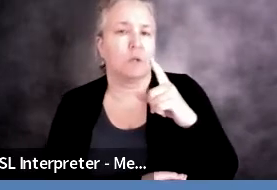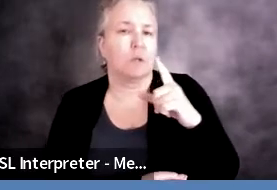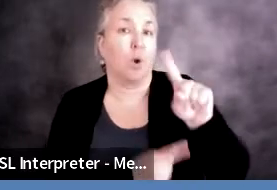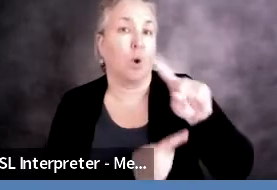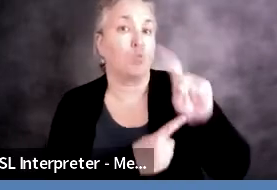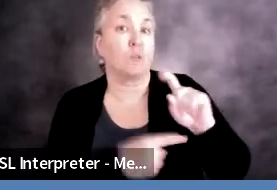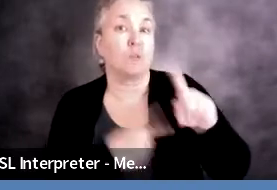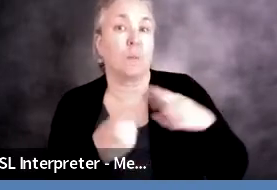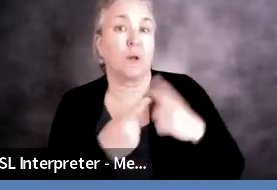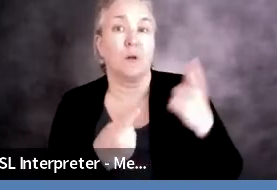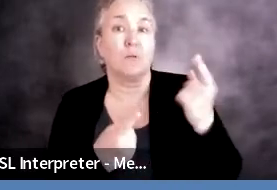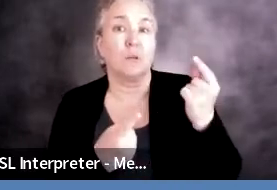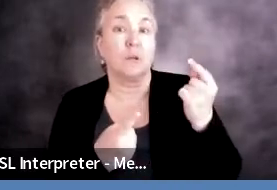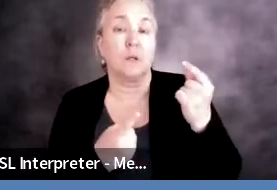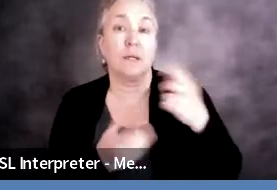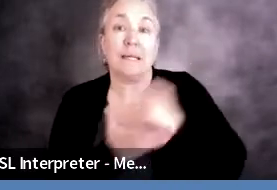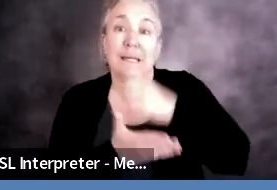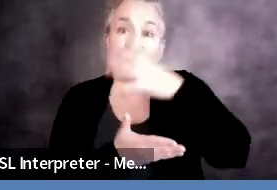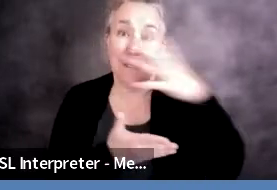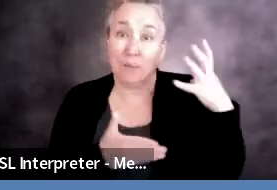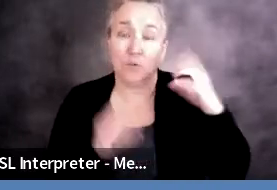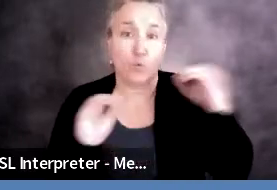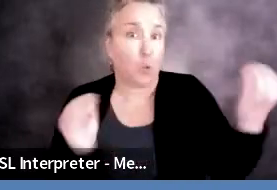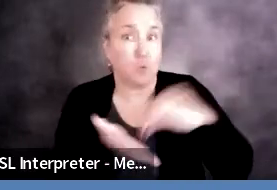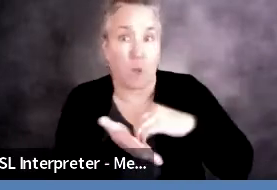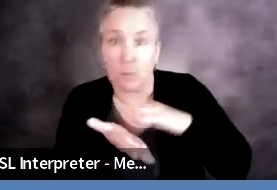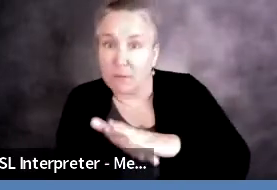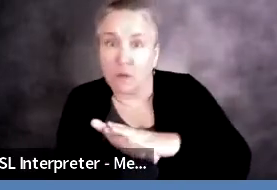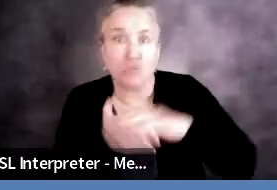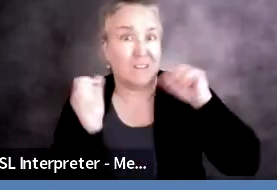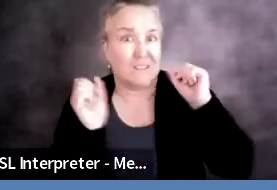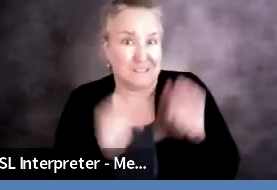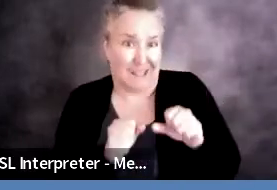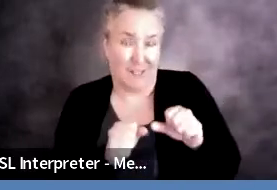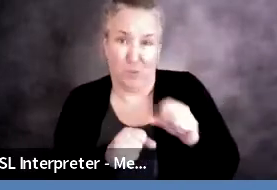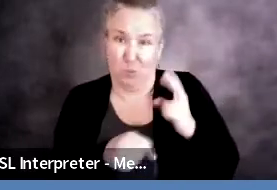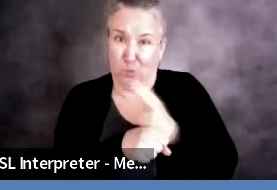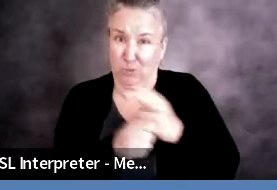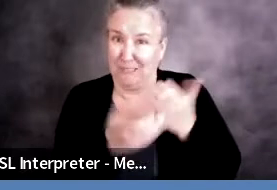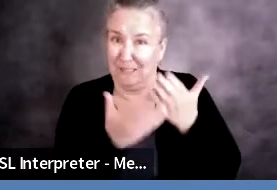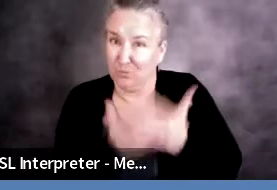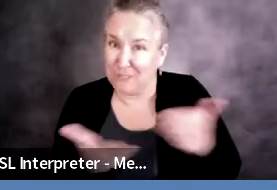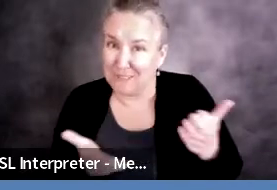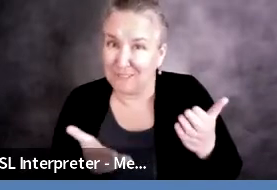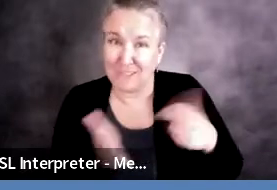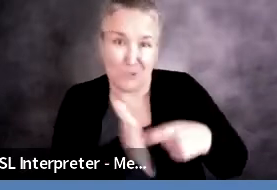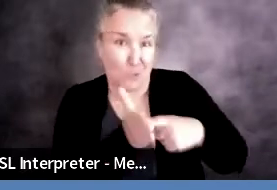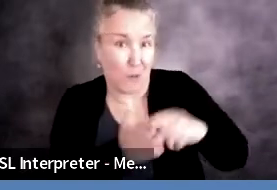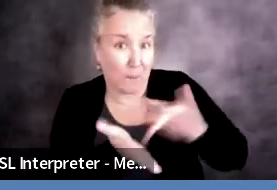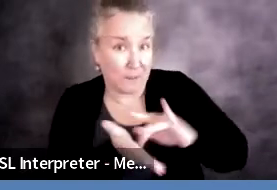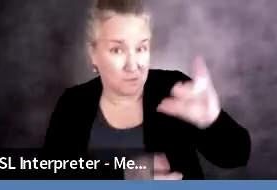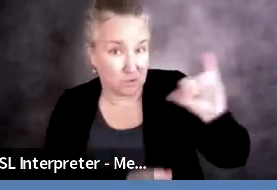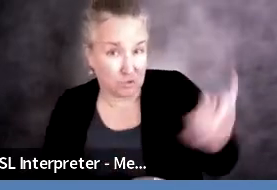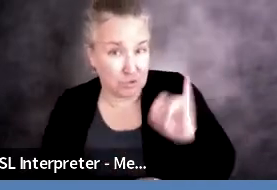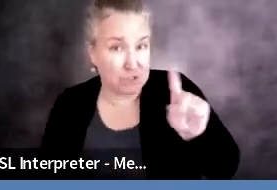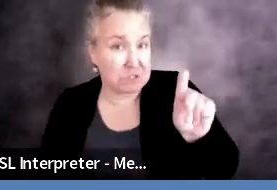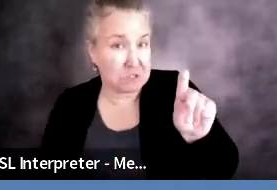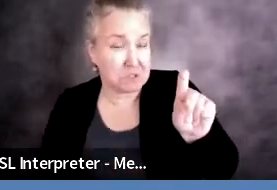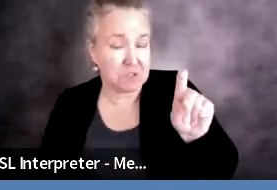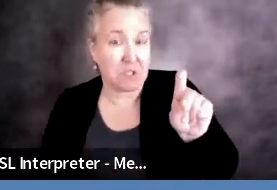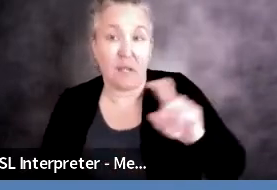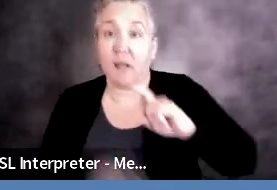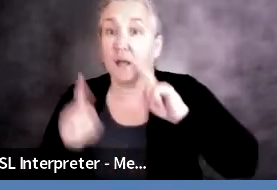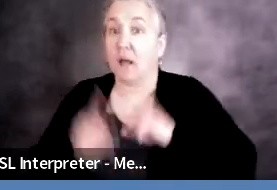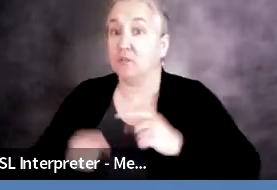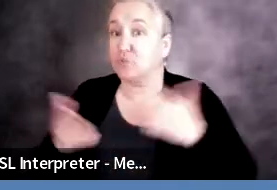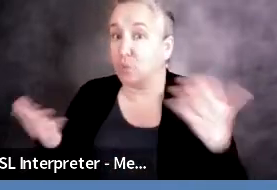of would undocumented immigrants be able to access these resources, or is an ID or medical insurance needed to access them? And the answer to that is for all